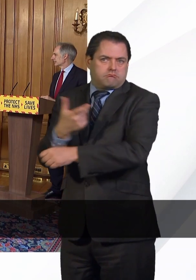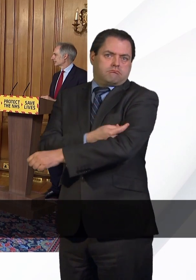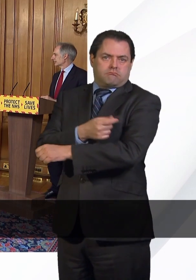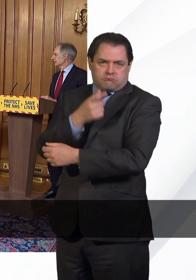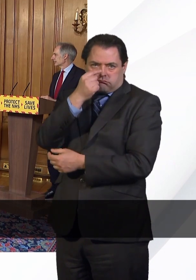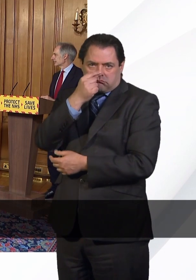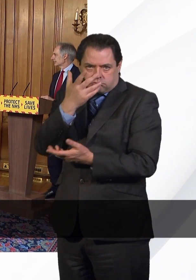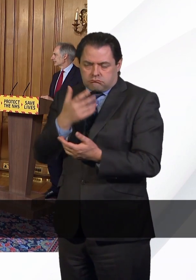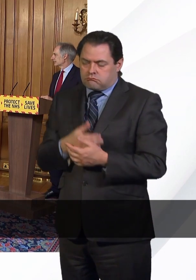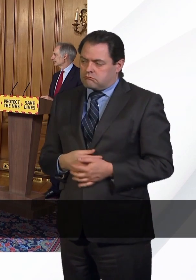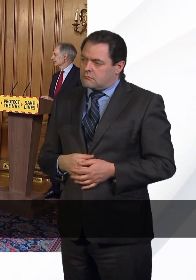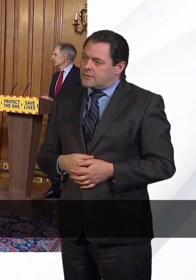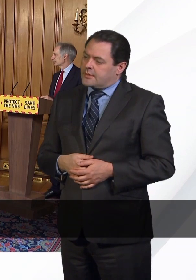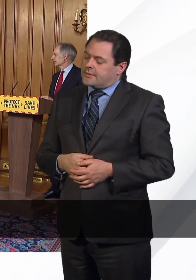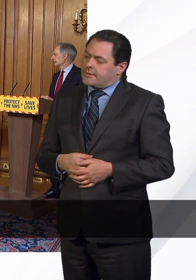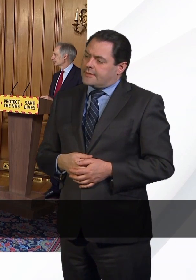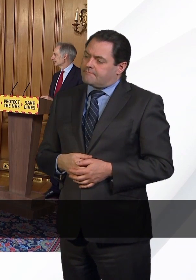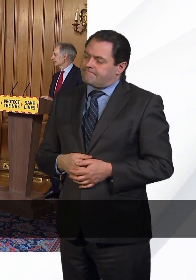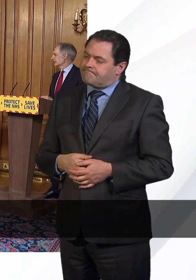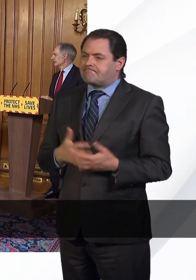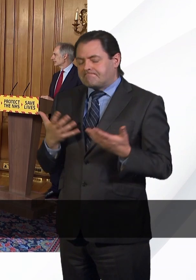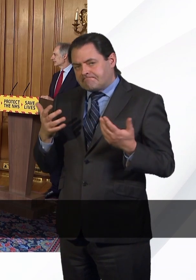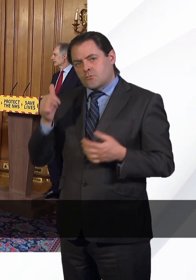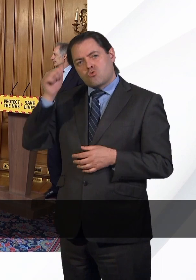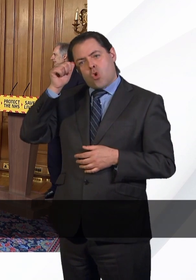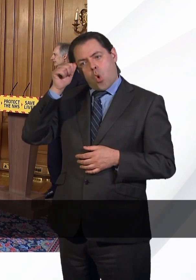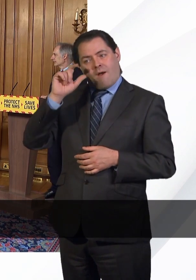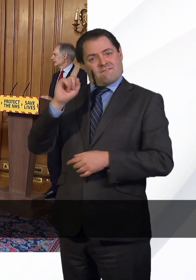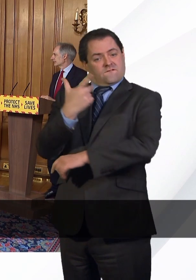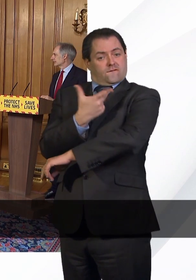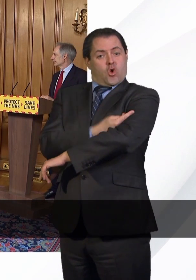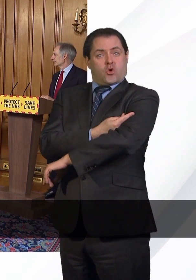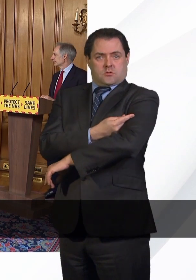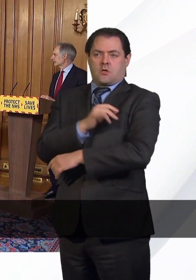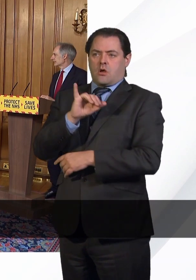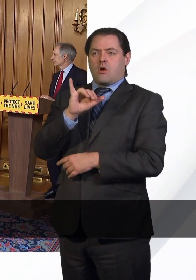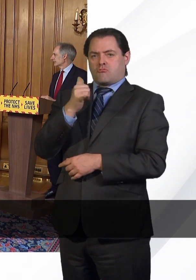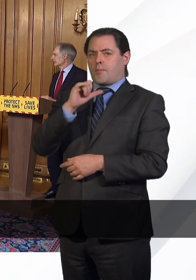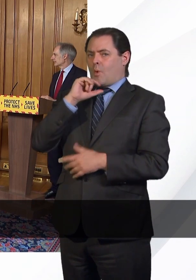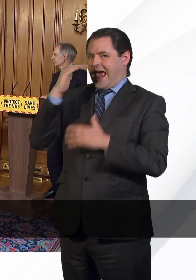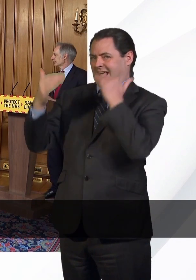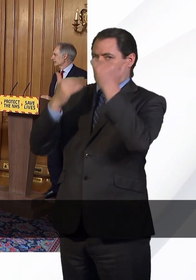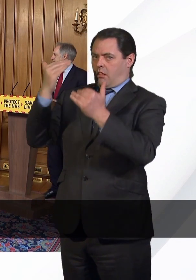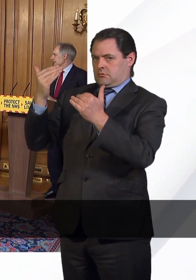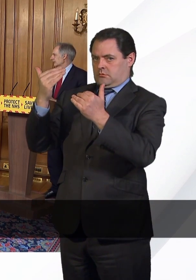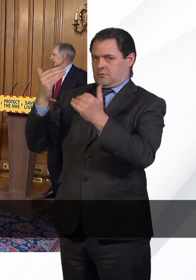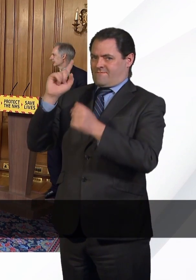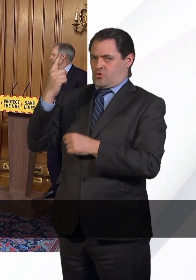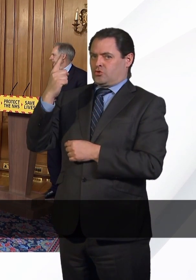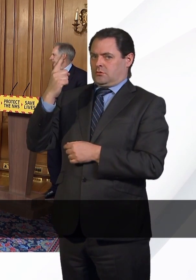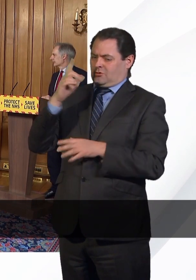that it is more likely than not that the first vaccines will be licensed in adults in the first